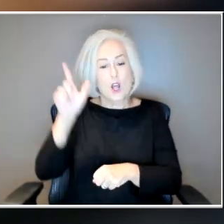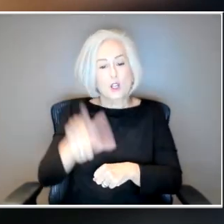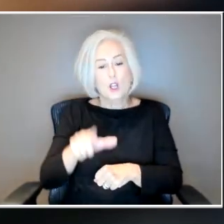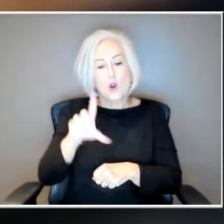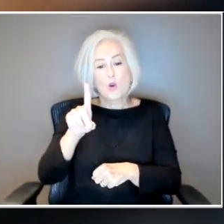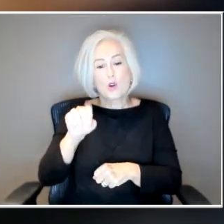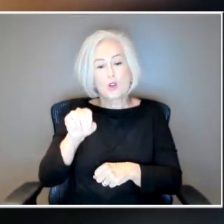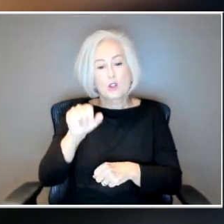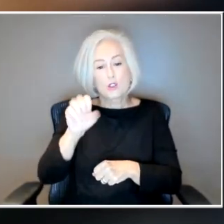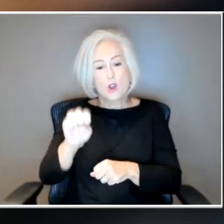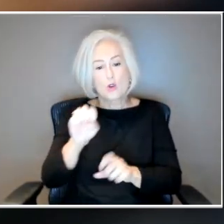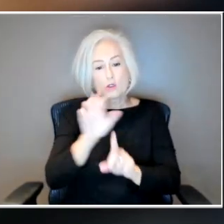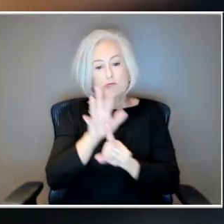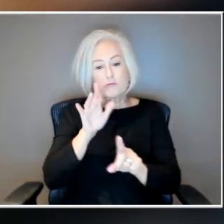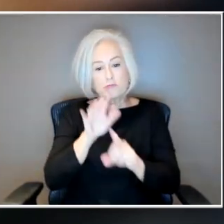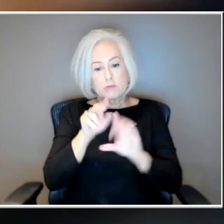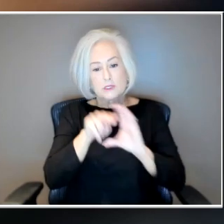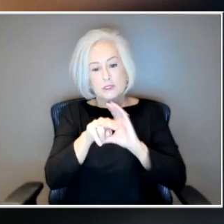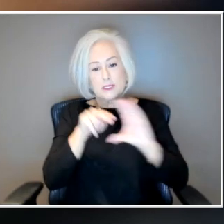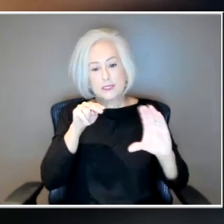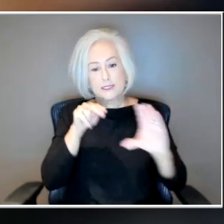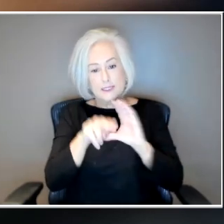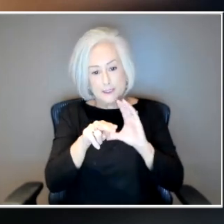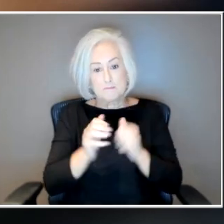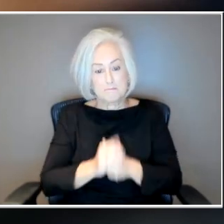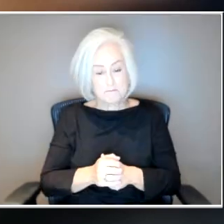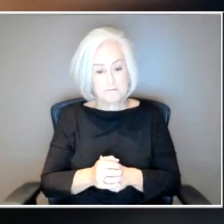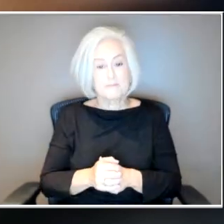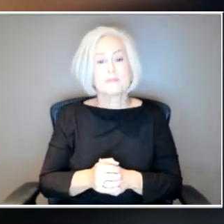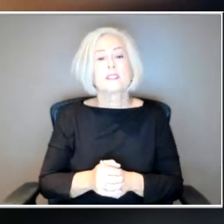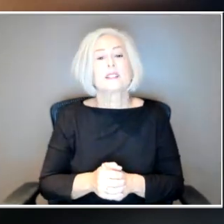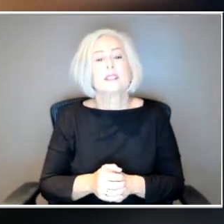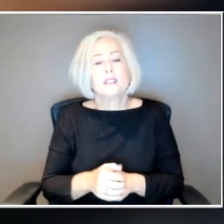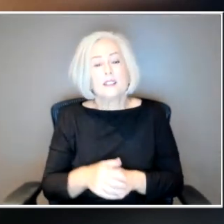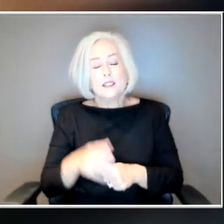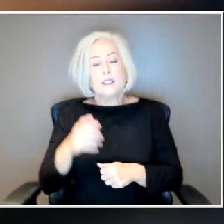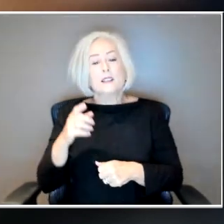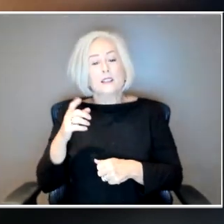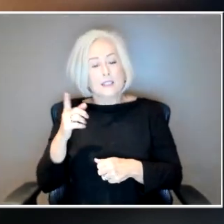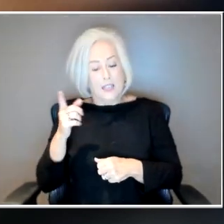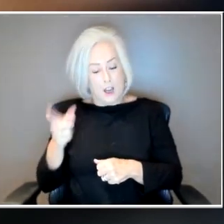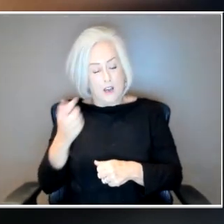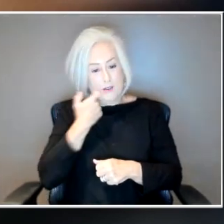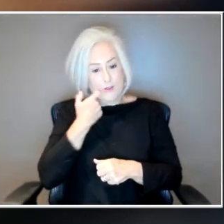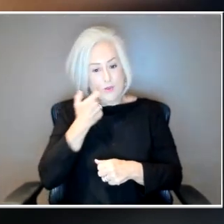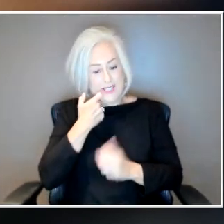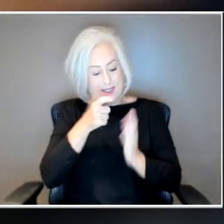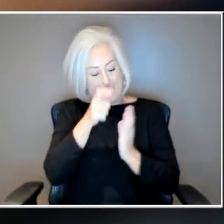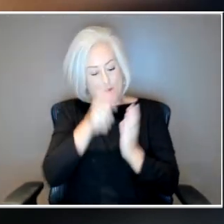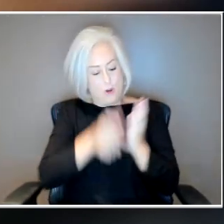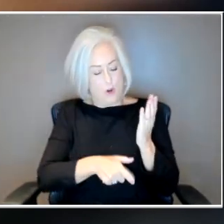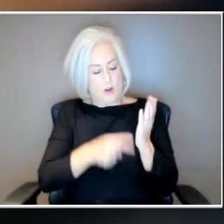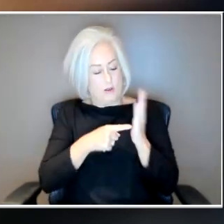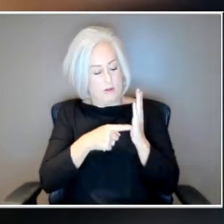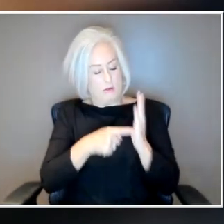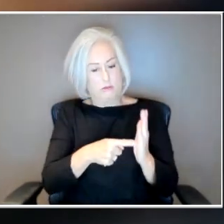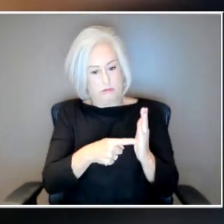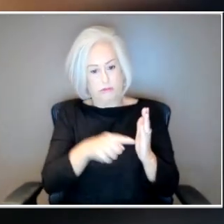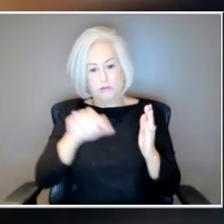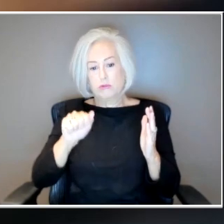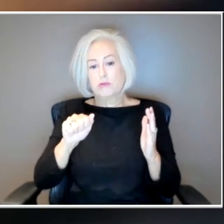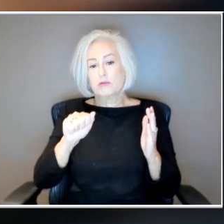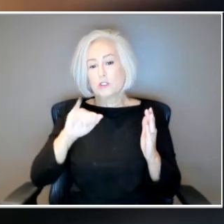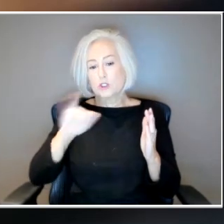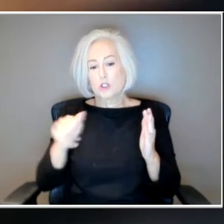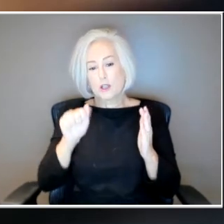everyone to talk to their primary care doctors. Just a recently published study in the Journal of the American Medical Association found that only 10% of